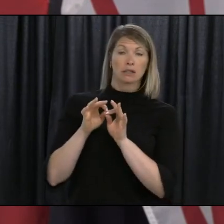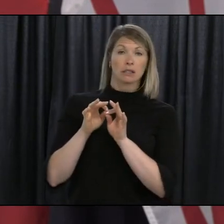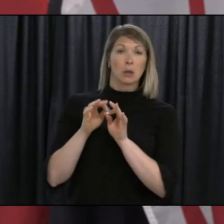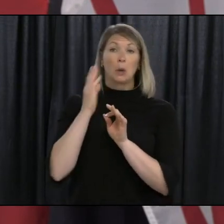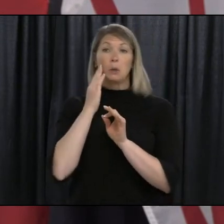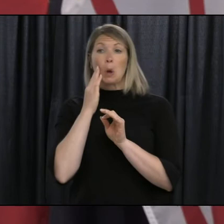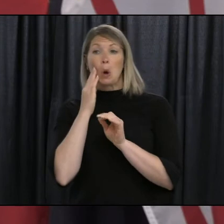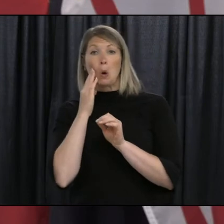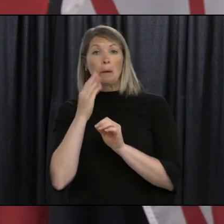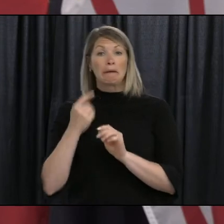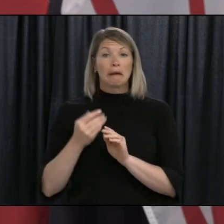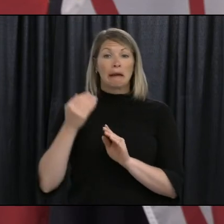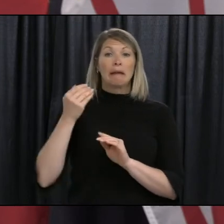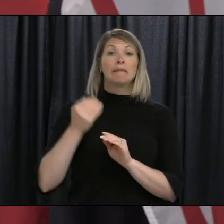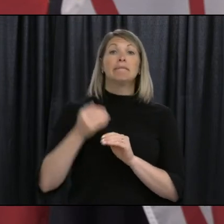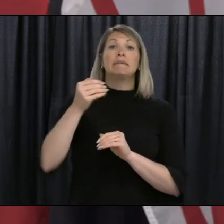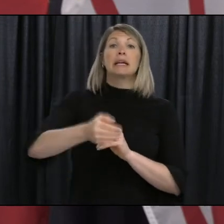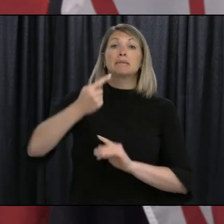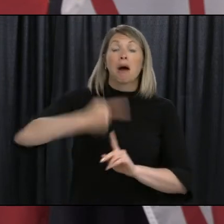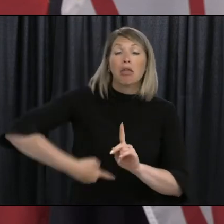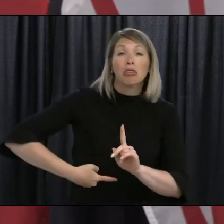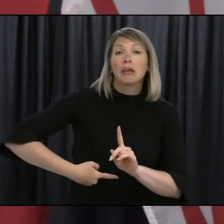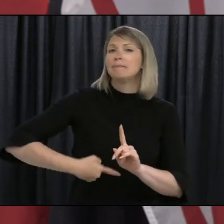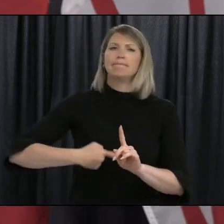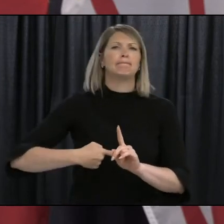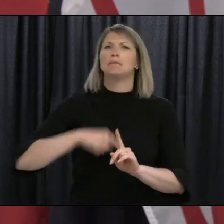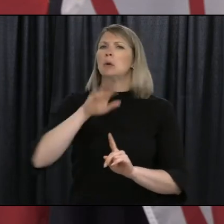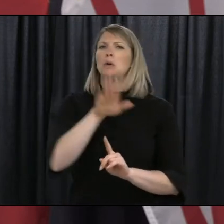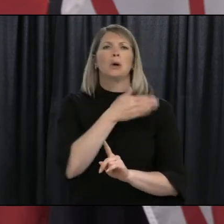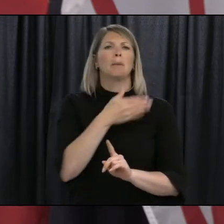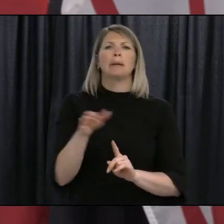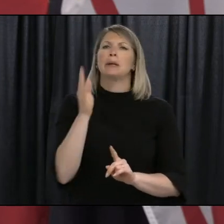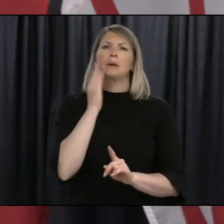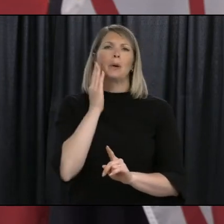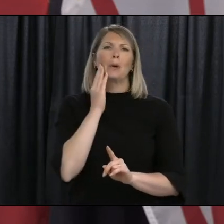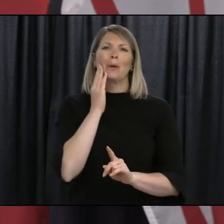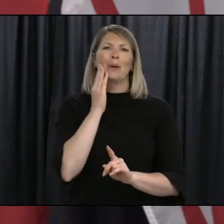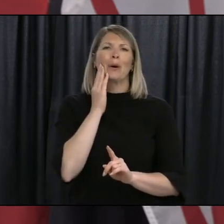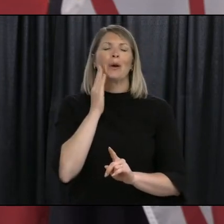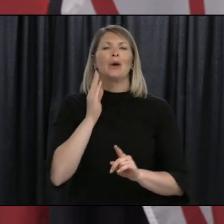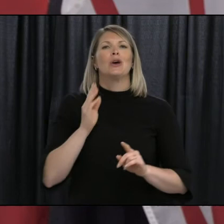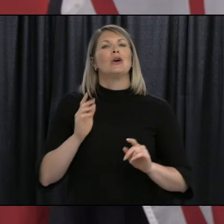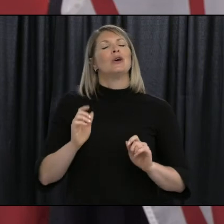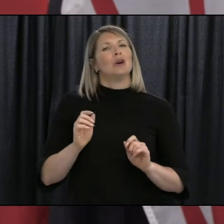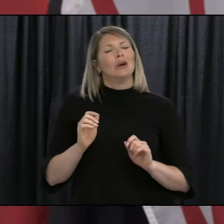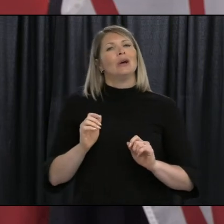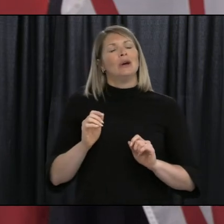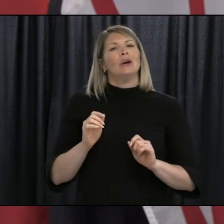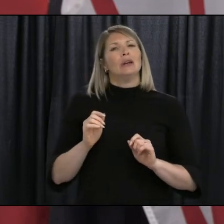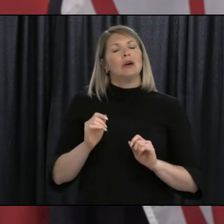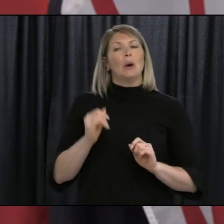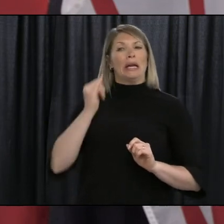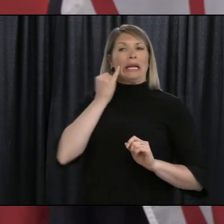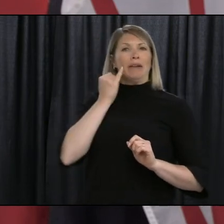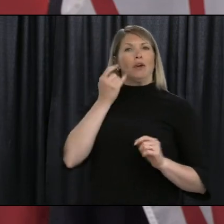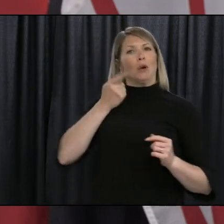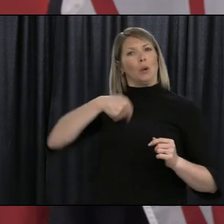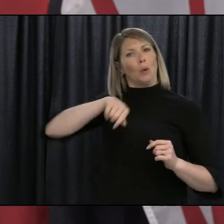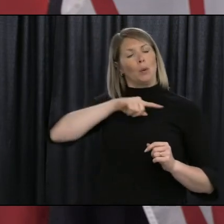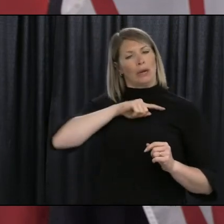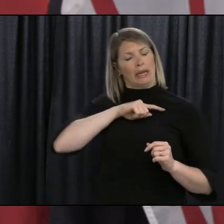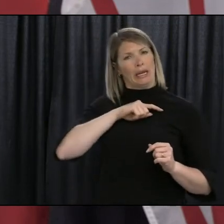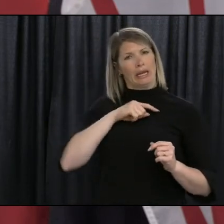this province or the other three oil-producing provinces. So if we're going to put together an accurate forecast